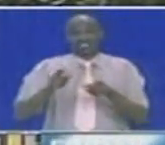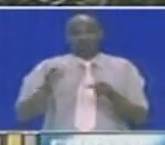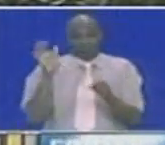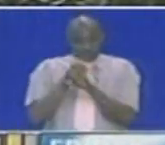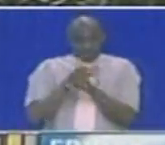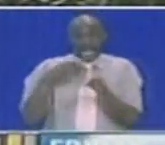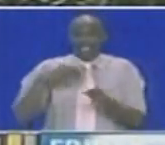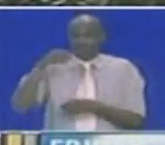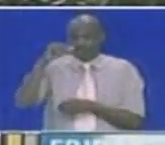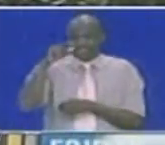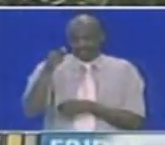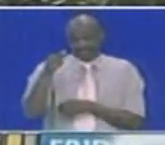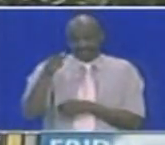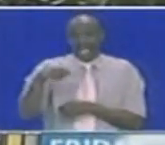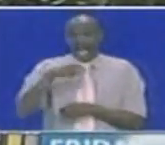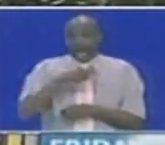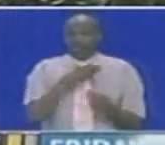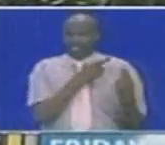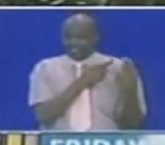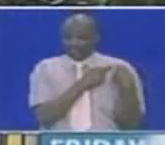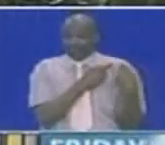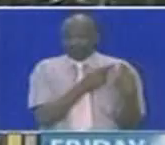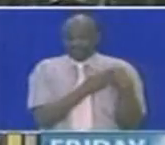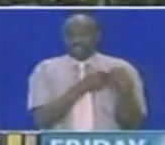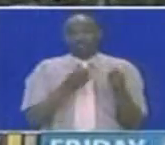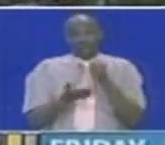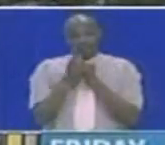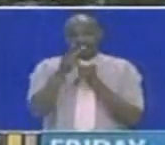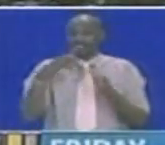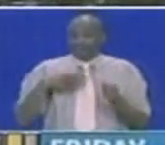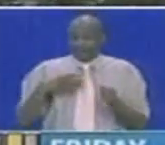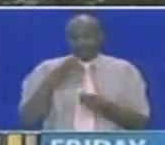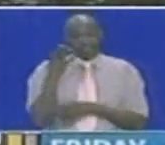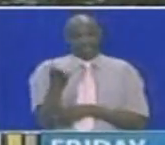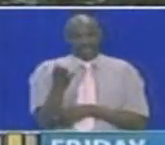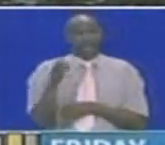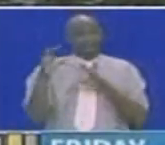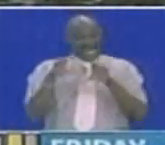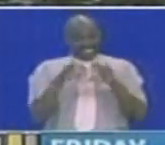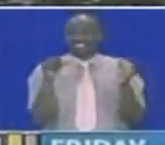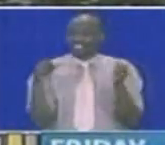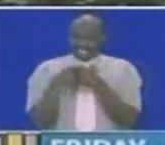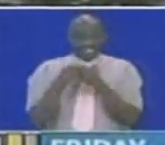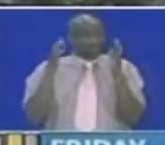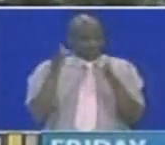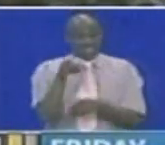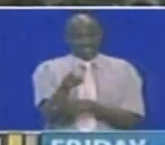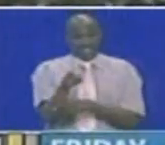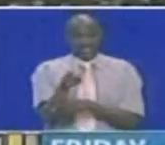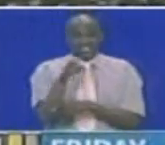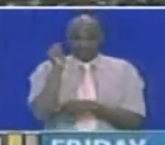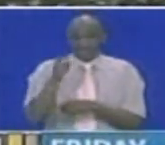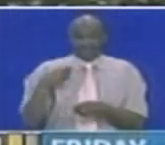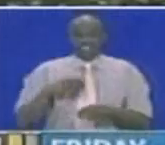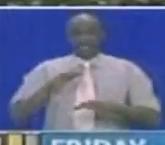duty moving forward is to help these people in the marketing, because marketing is where the challenge is, to ensure that they get maximum